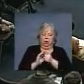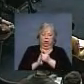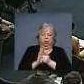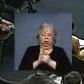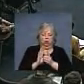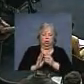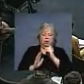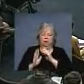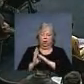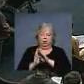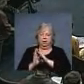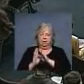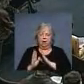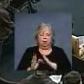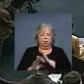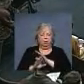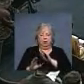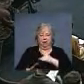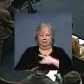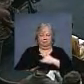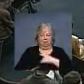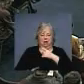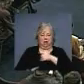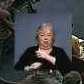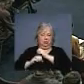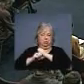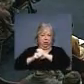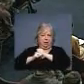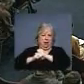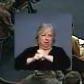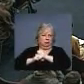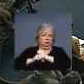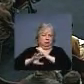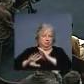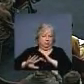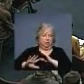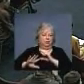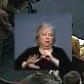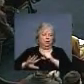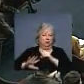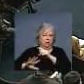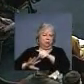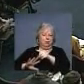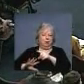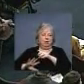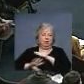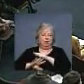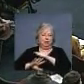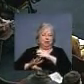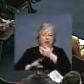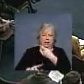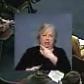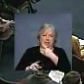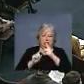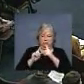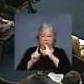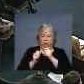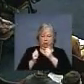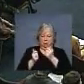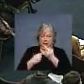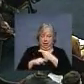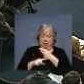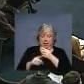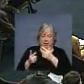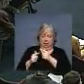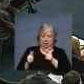the developer did not feel that he was protected, so he and I spoke today and modified the language,